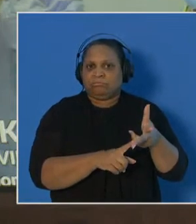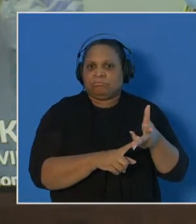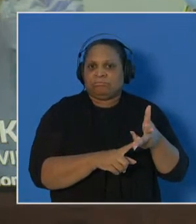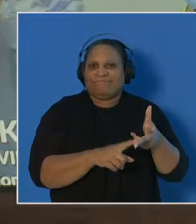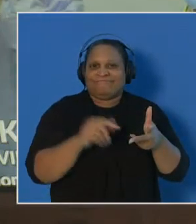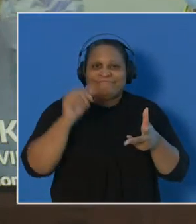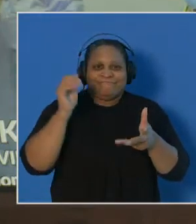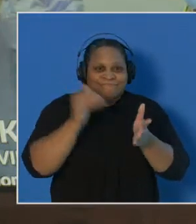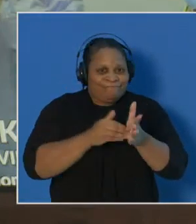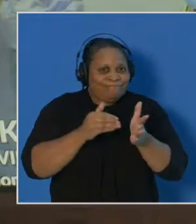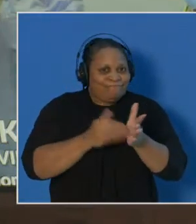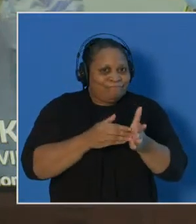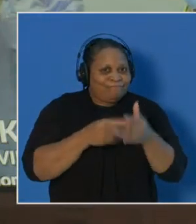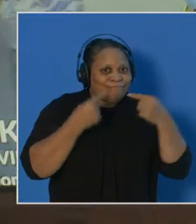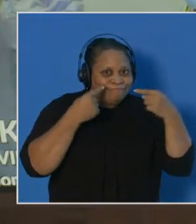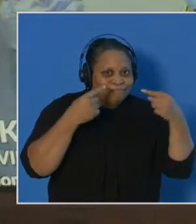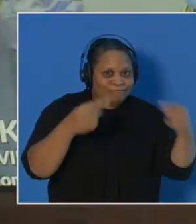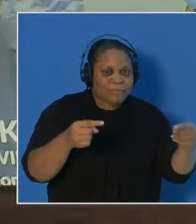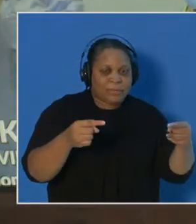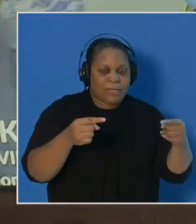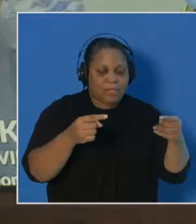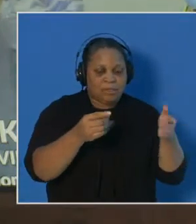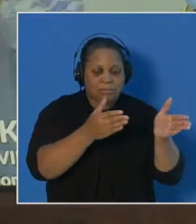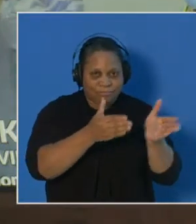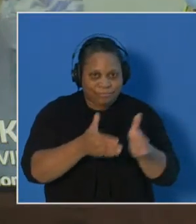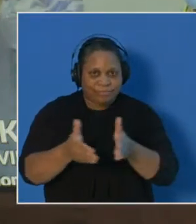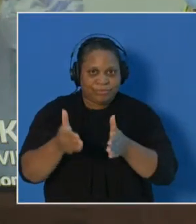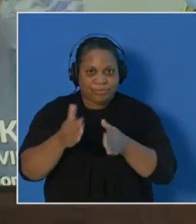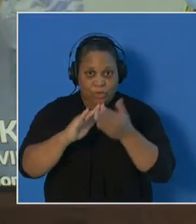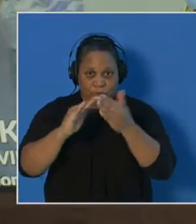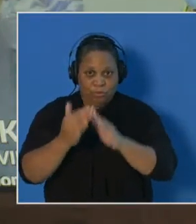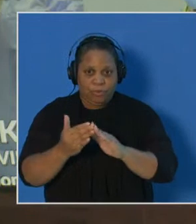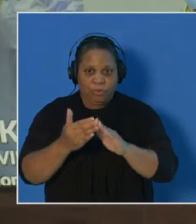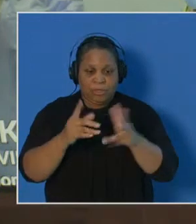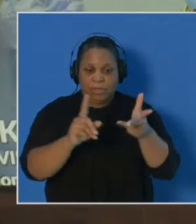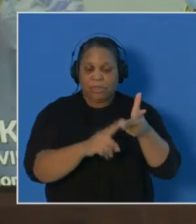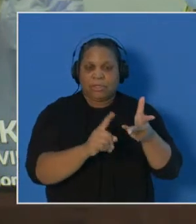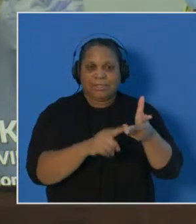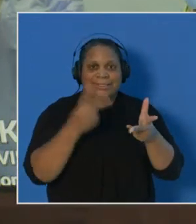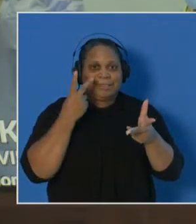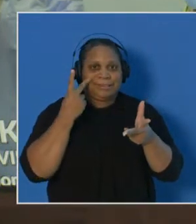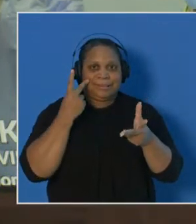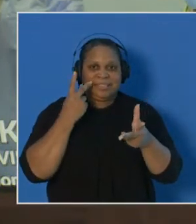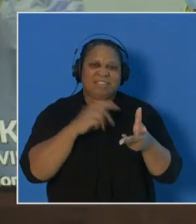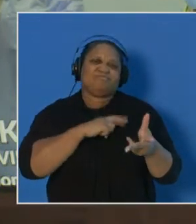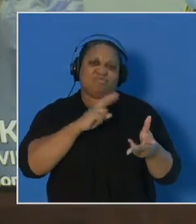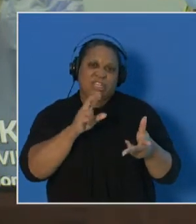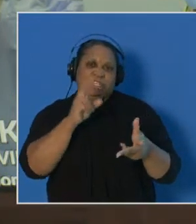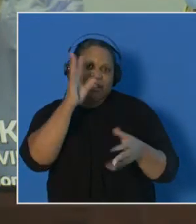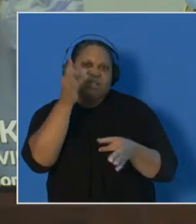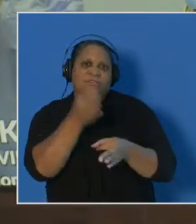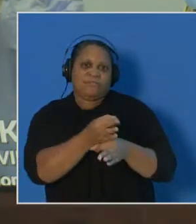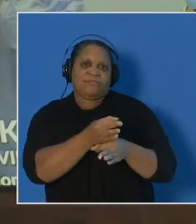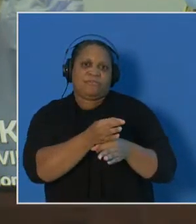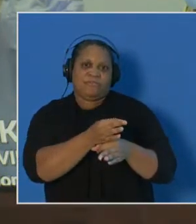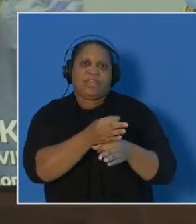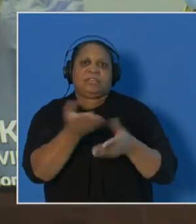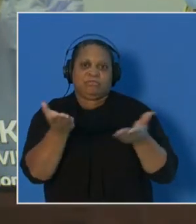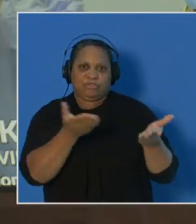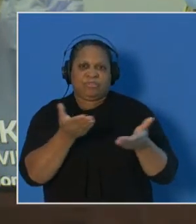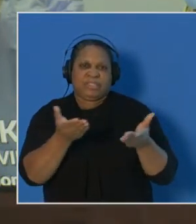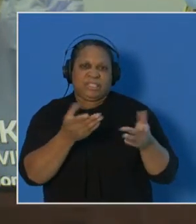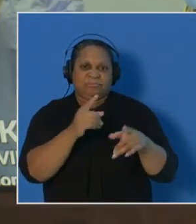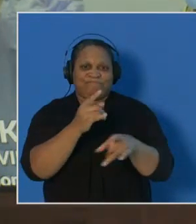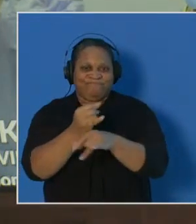key guidelines for our community. Phase 3 sees the resumption of religious and faith services at institutions of worship.